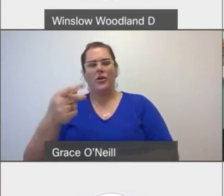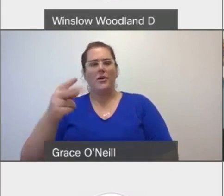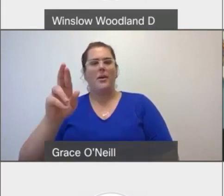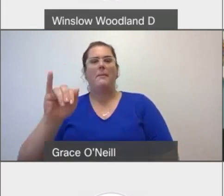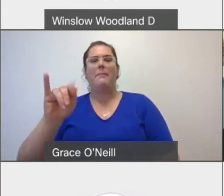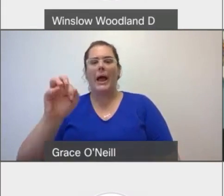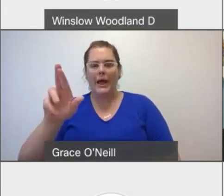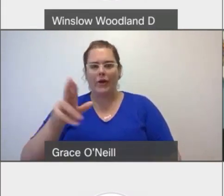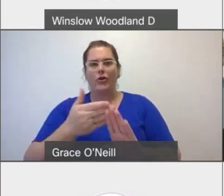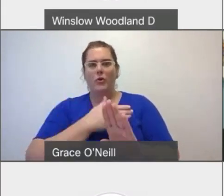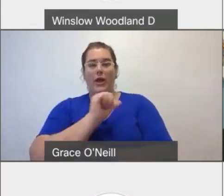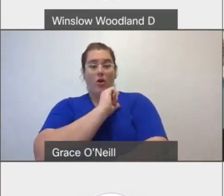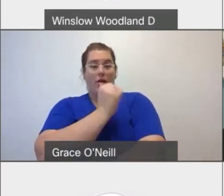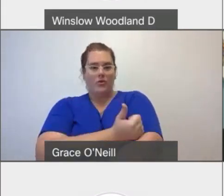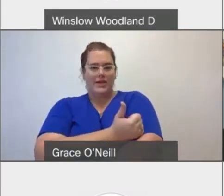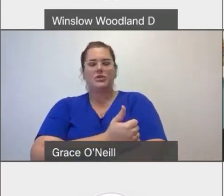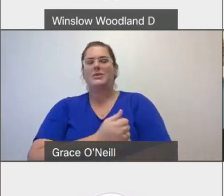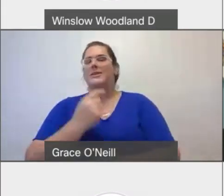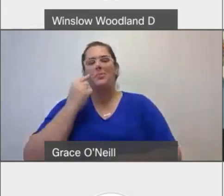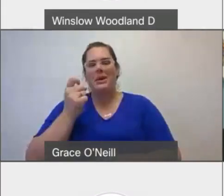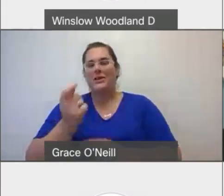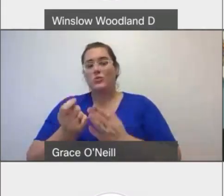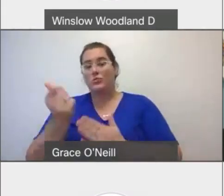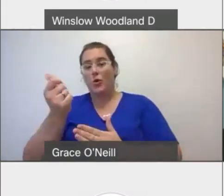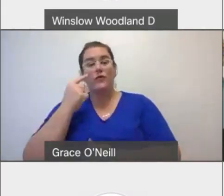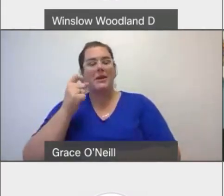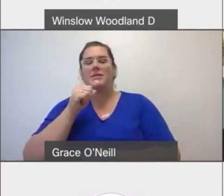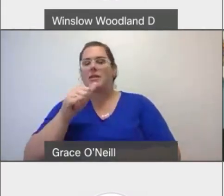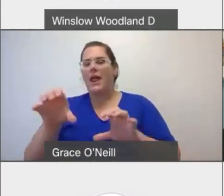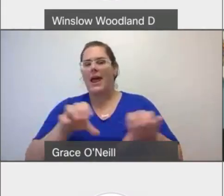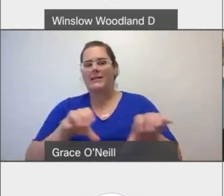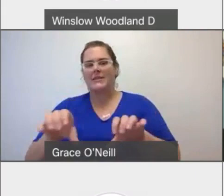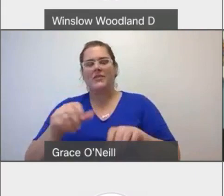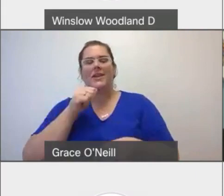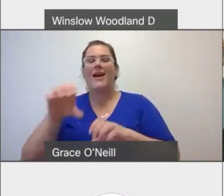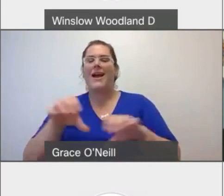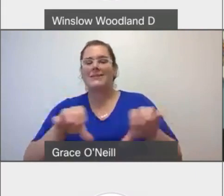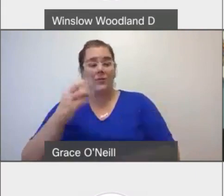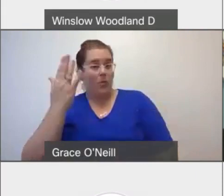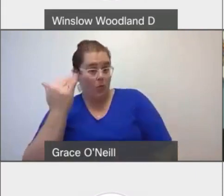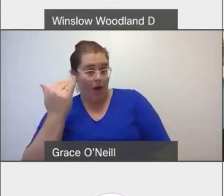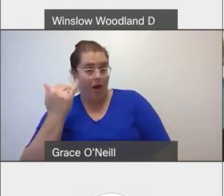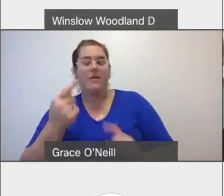active, especially if they had a recent ISP. They are non-active because of COVID.